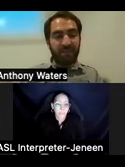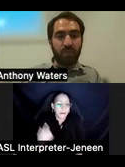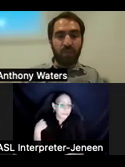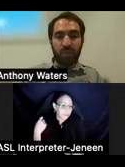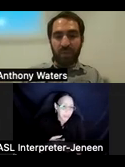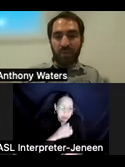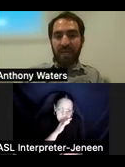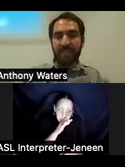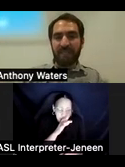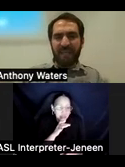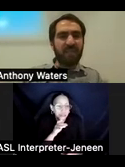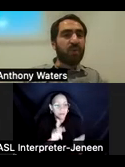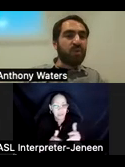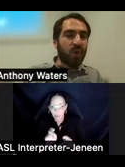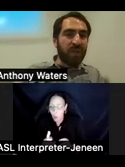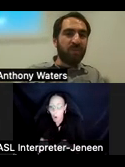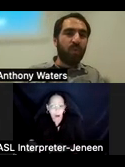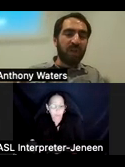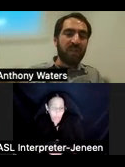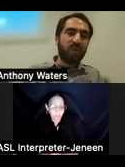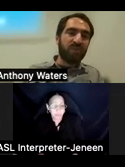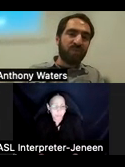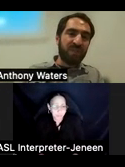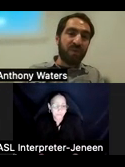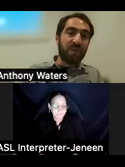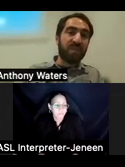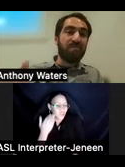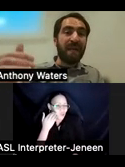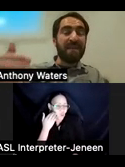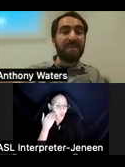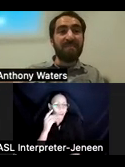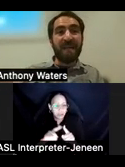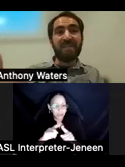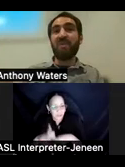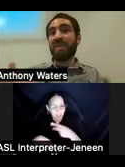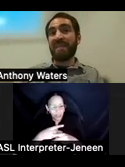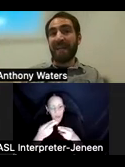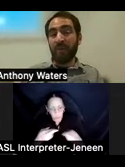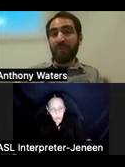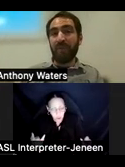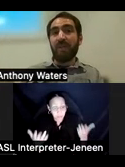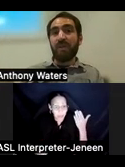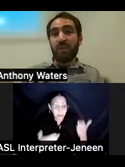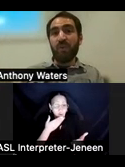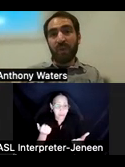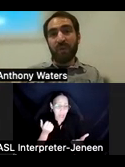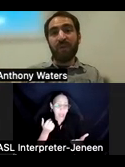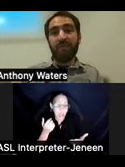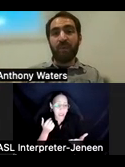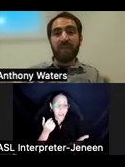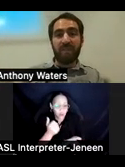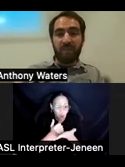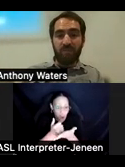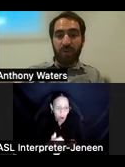Spanish-speaking individuals or otherwise. And so knowing what sorts of resources might be best suited to help you or your